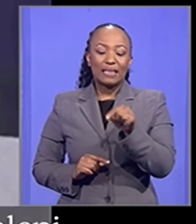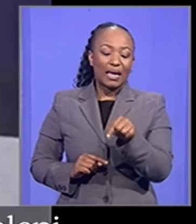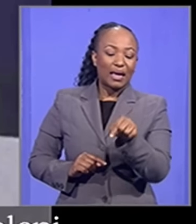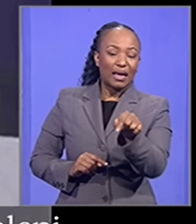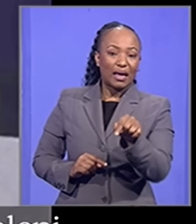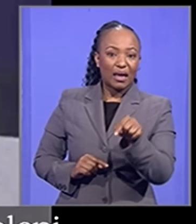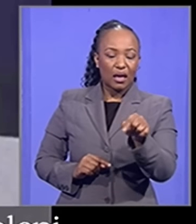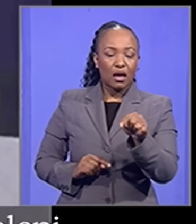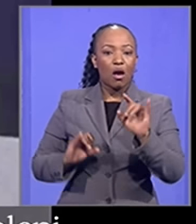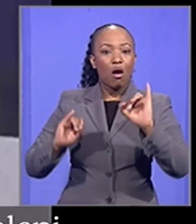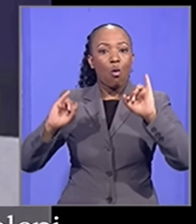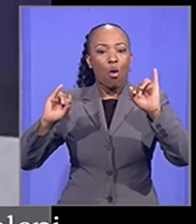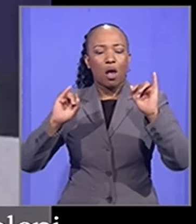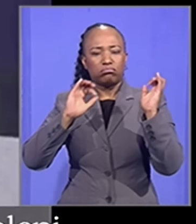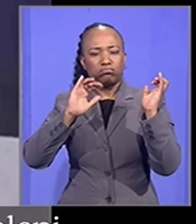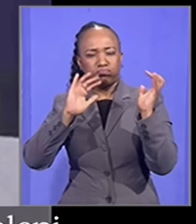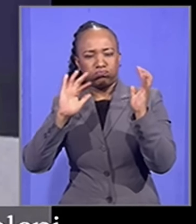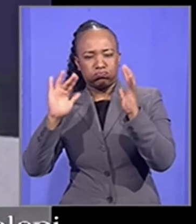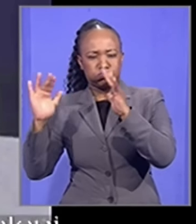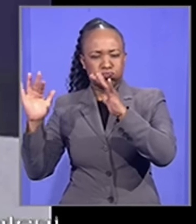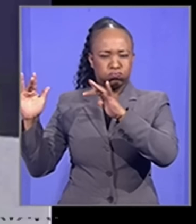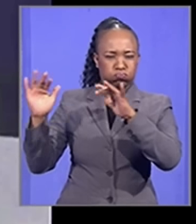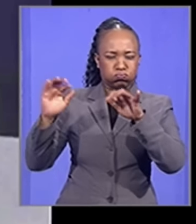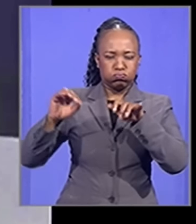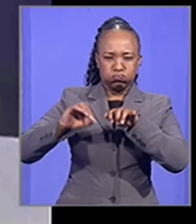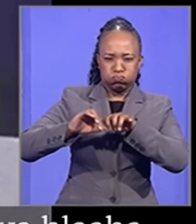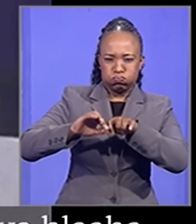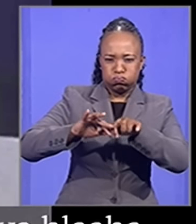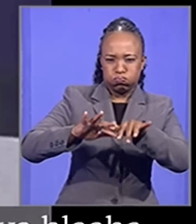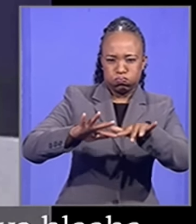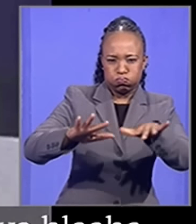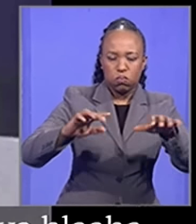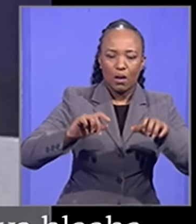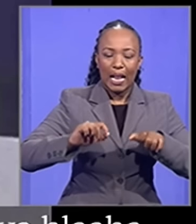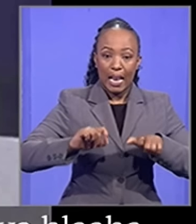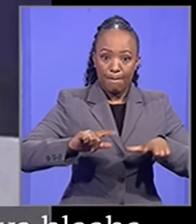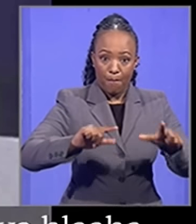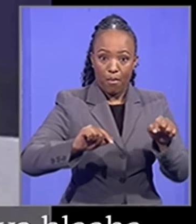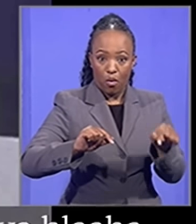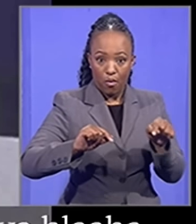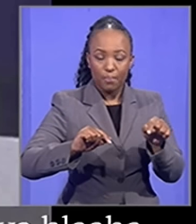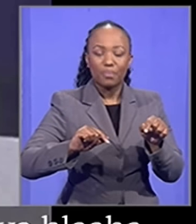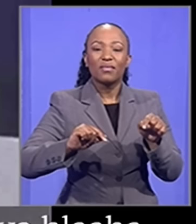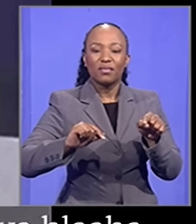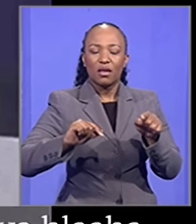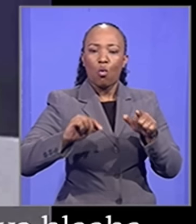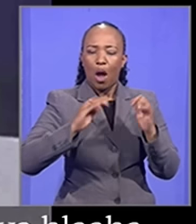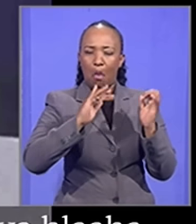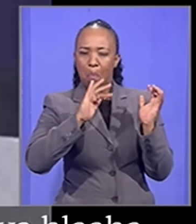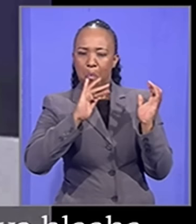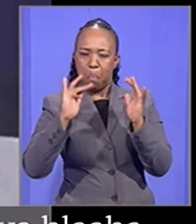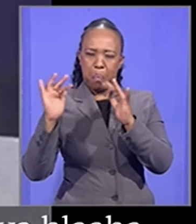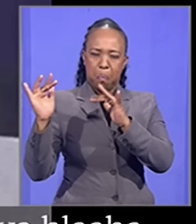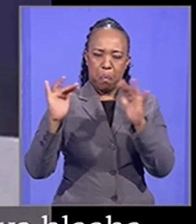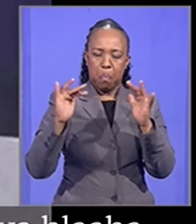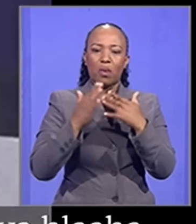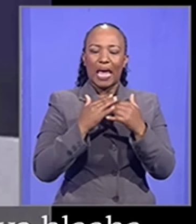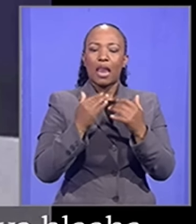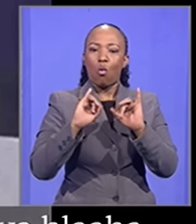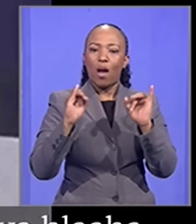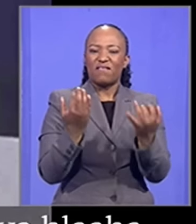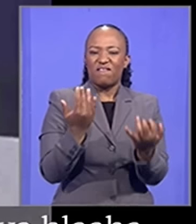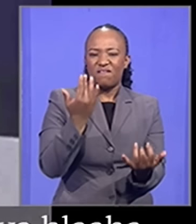moya o montši o ela kwala ko dimo ko Limpopo. Moya o senyang o ka fetisa mollo o tlo senyang o tswela